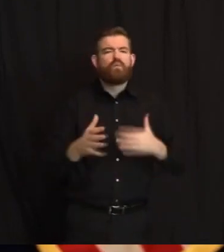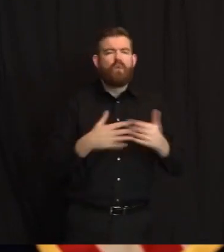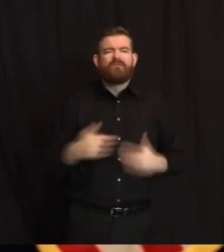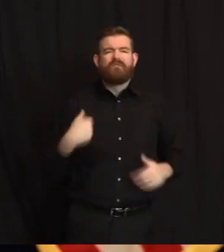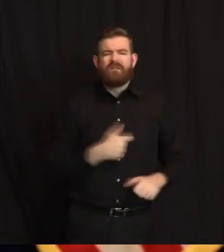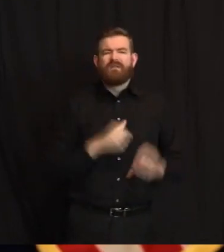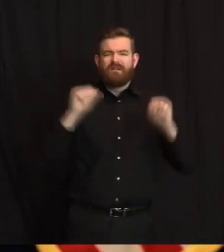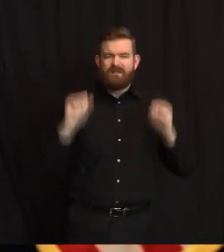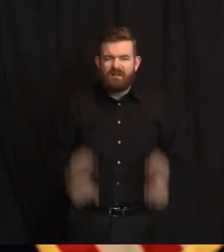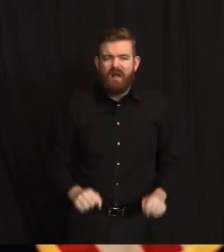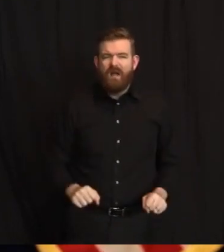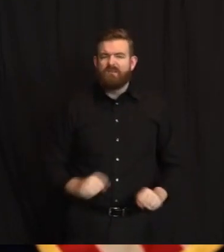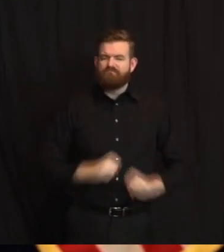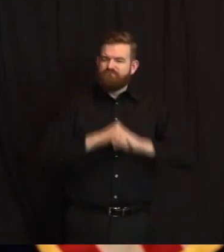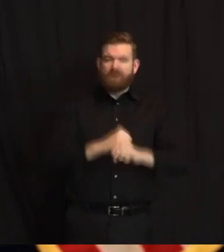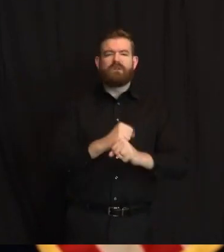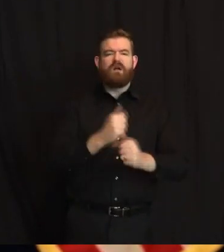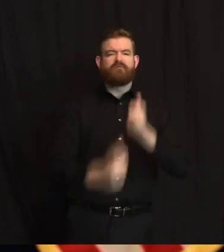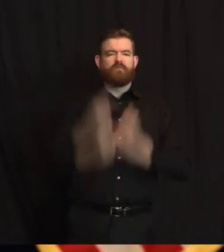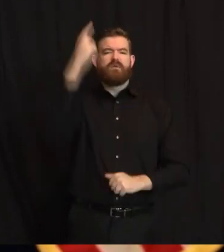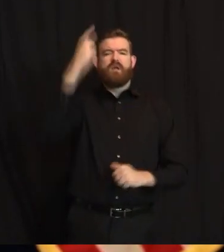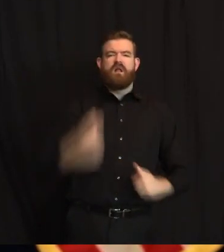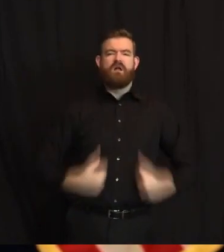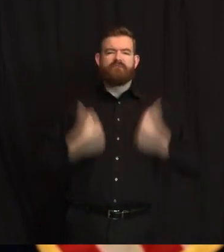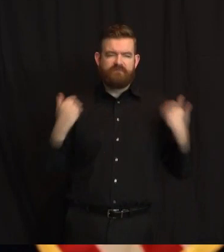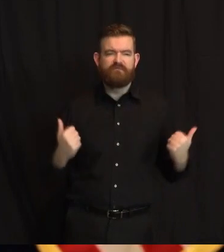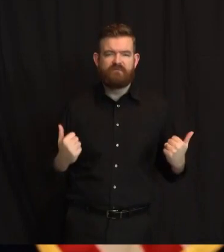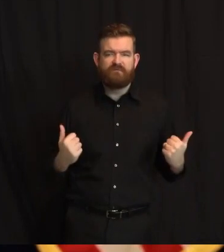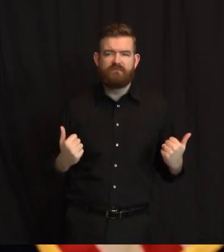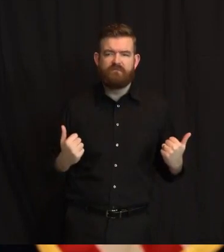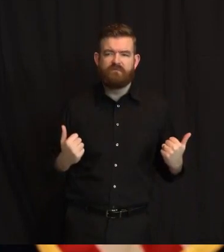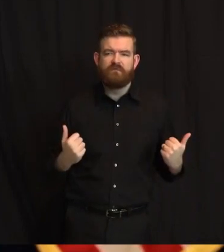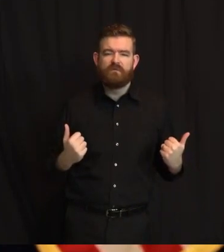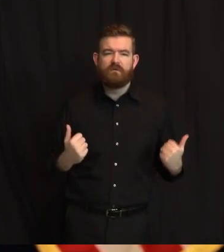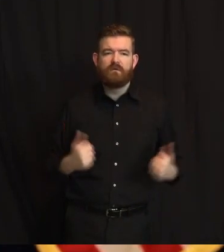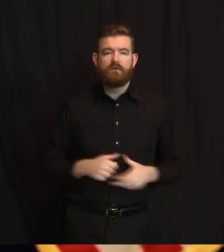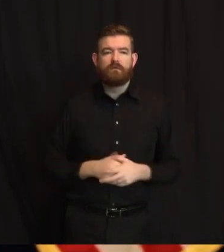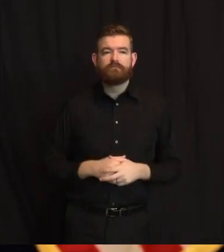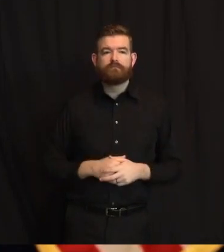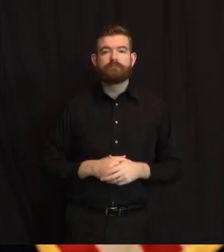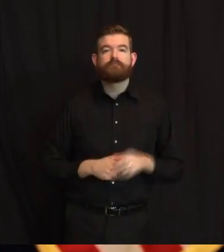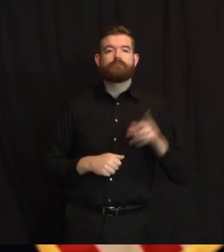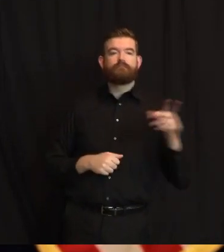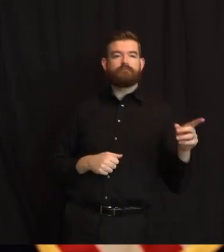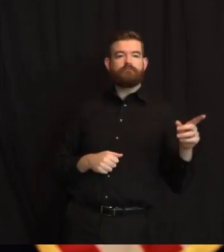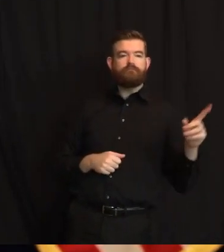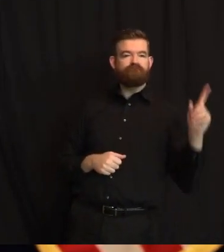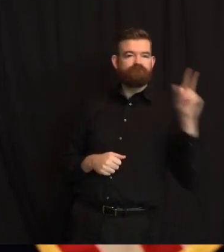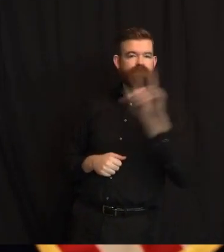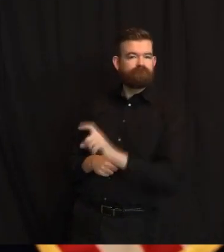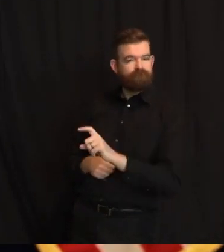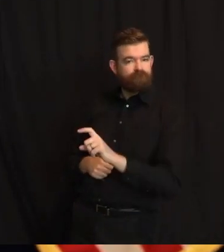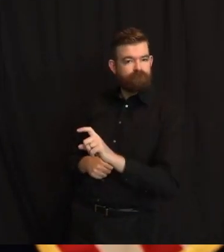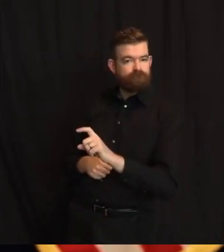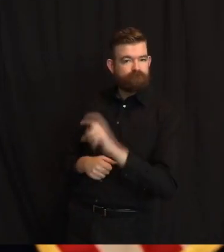please. On demographics, what percentage of people do we know race and underlying conditions